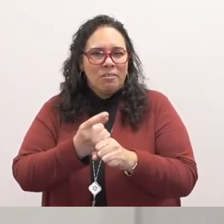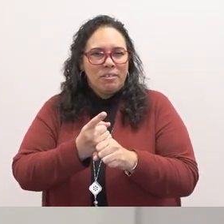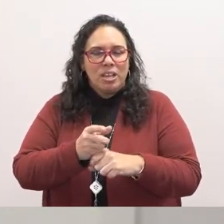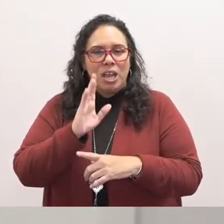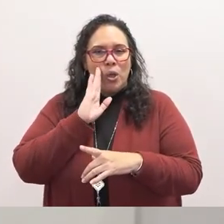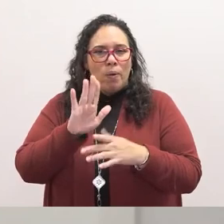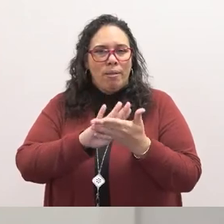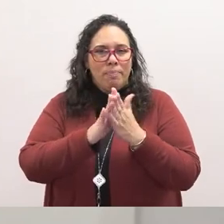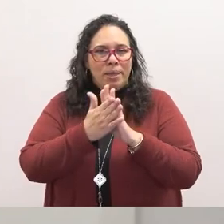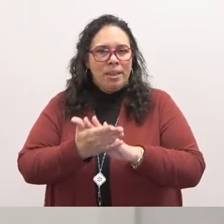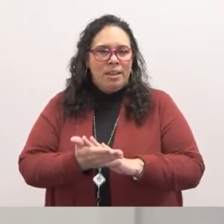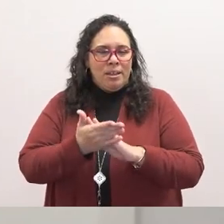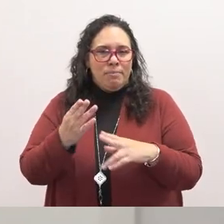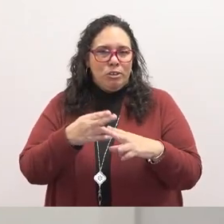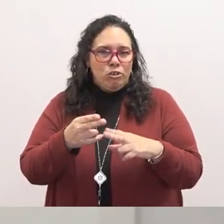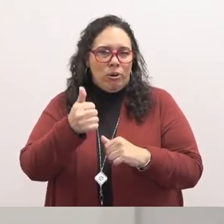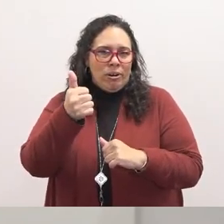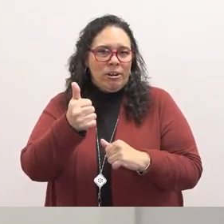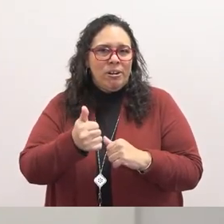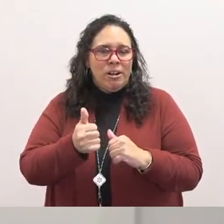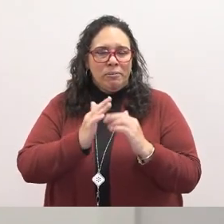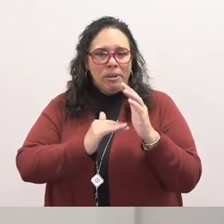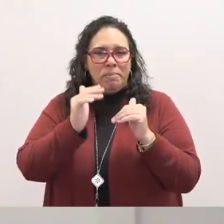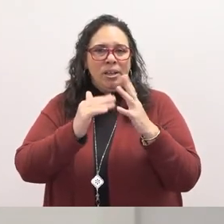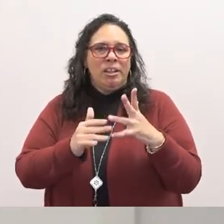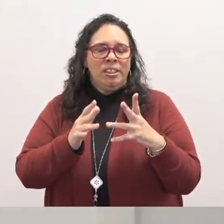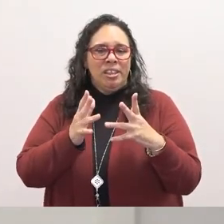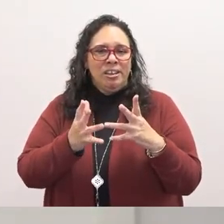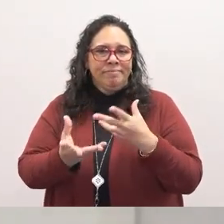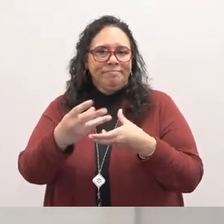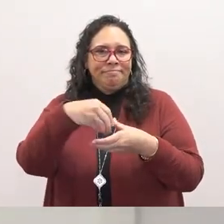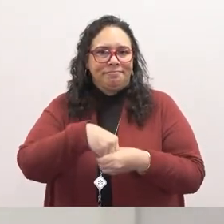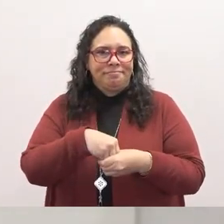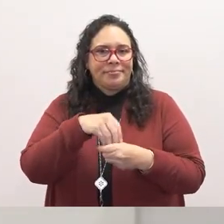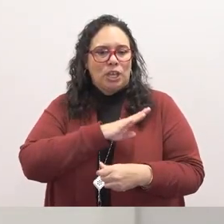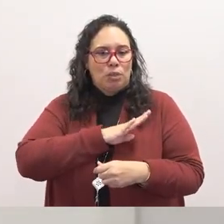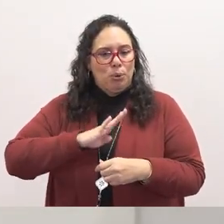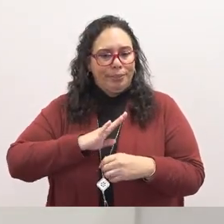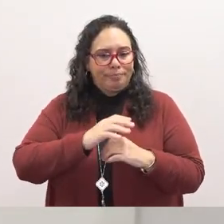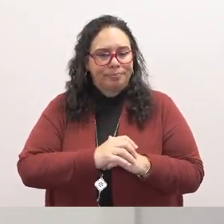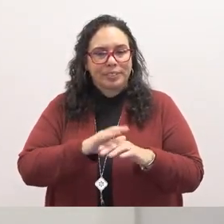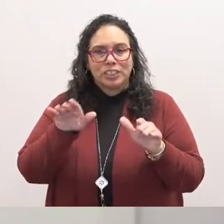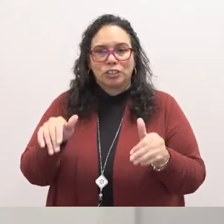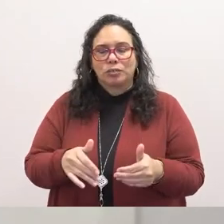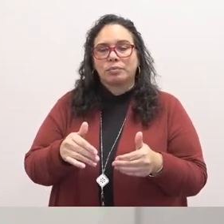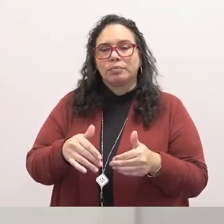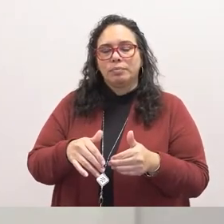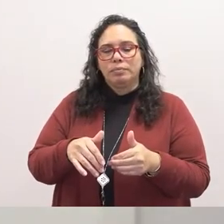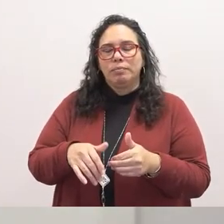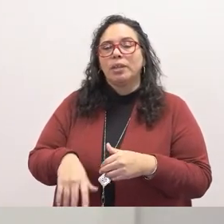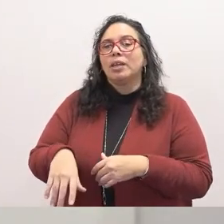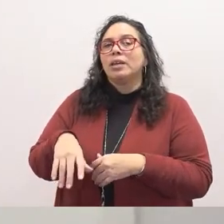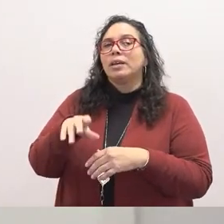will become a shorter version as we build the capacity of the board. And so I will introduce Mr.